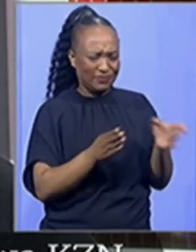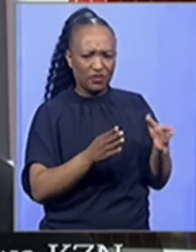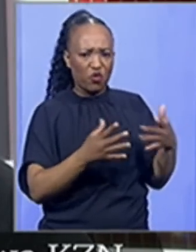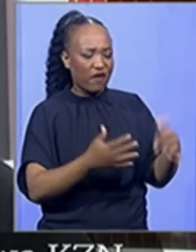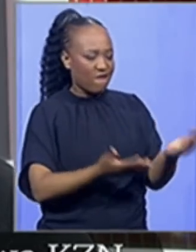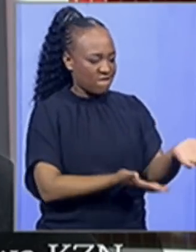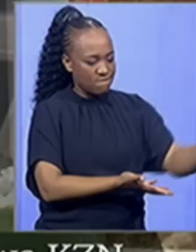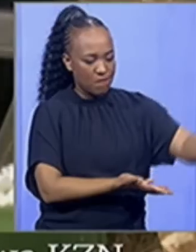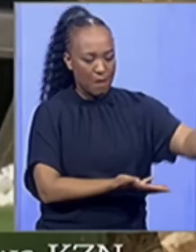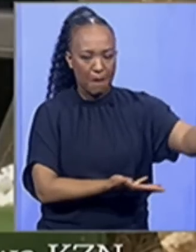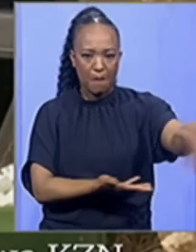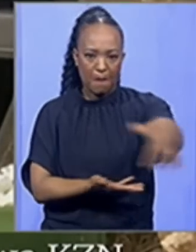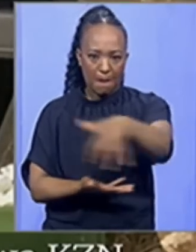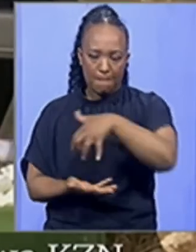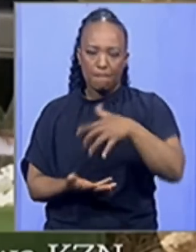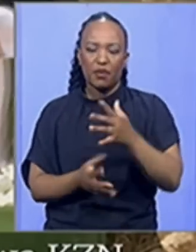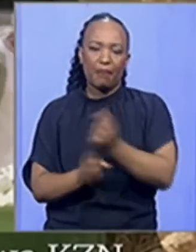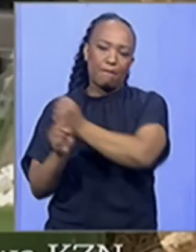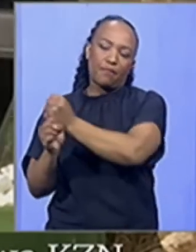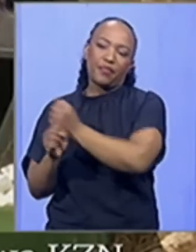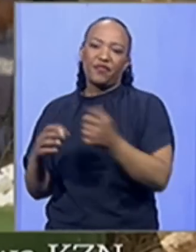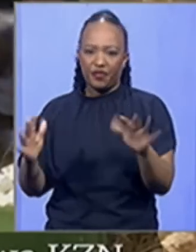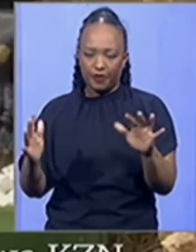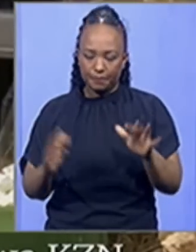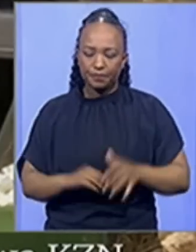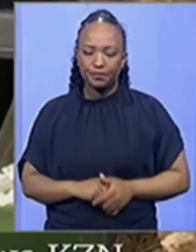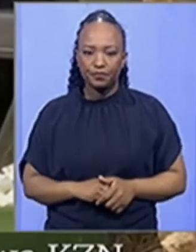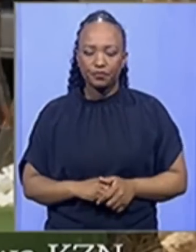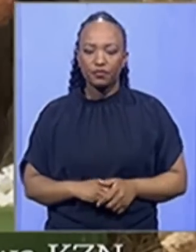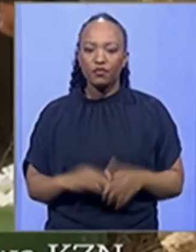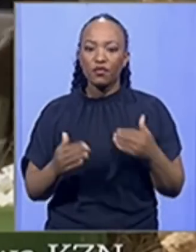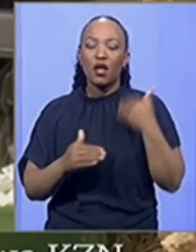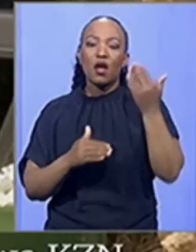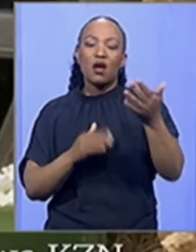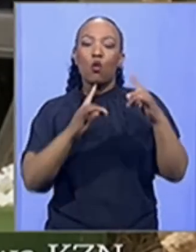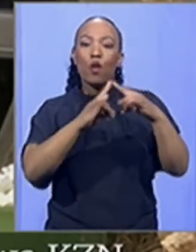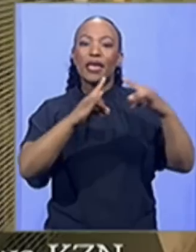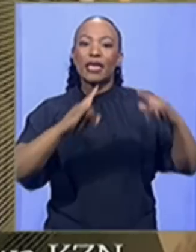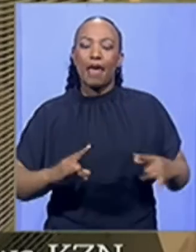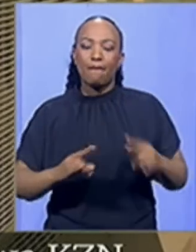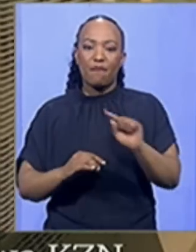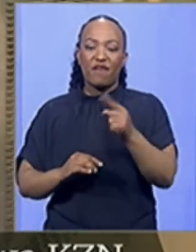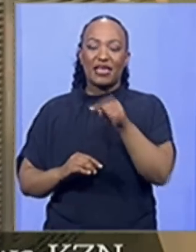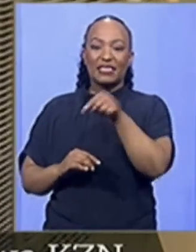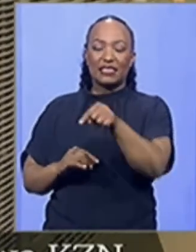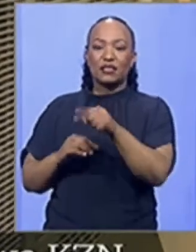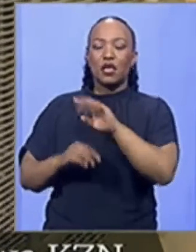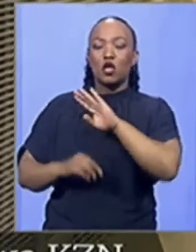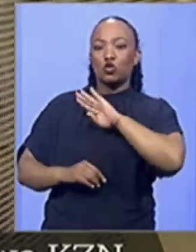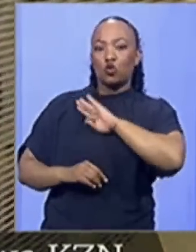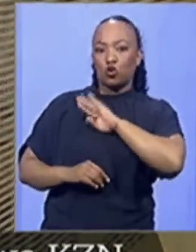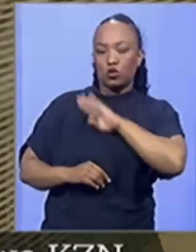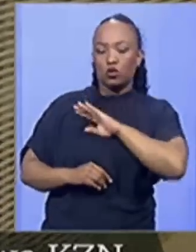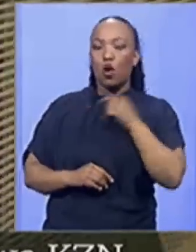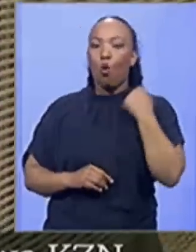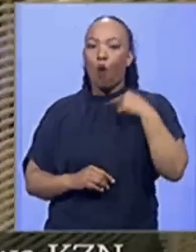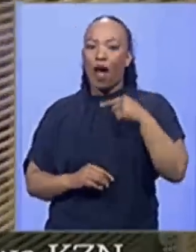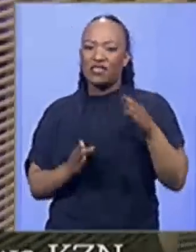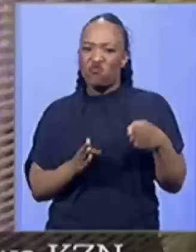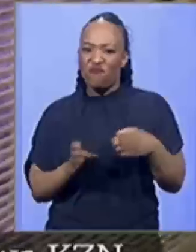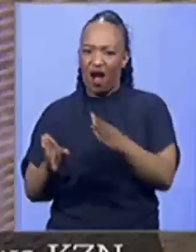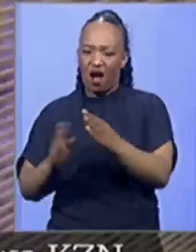those firearms. Tiragalo eno e tla fela morago gore go senolwe kampa e go belaelwang fa ele ya sesole kwa White River kwa